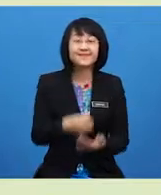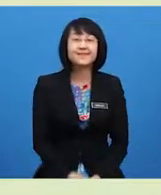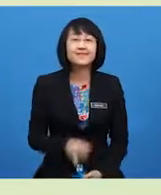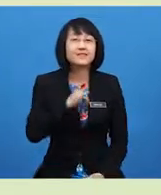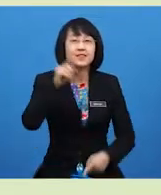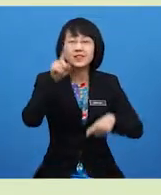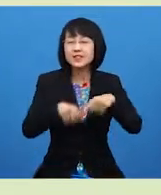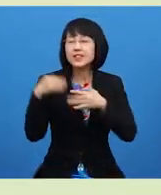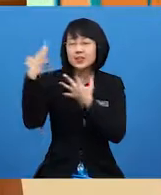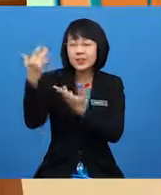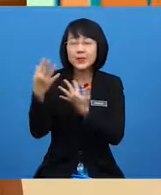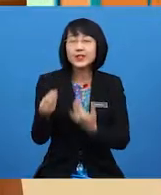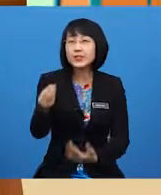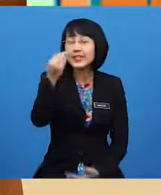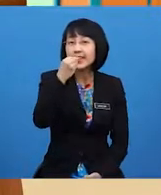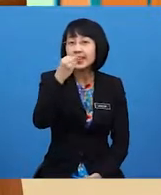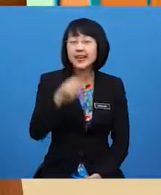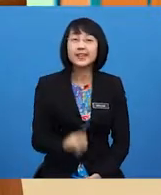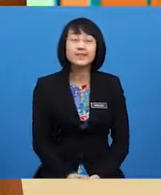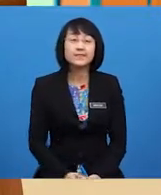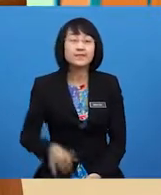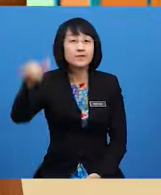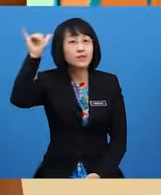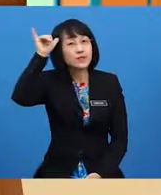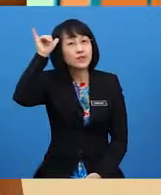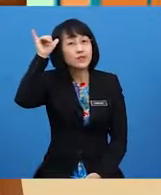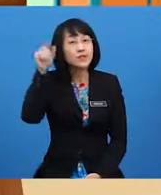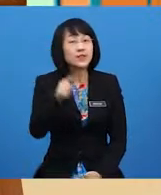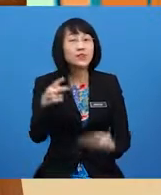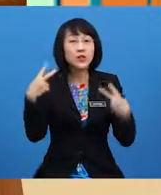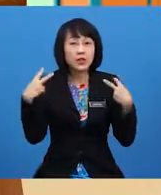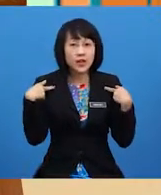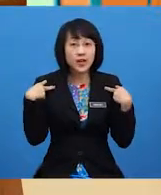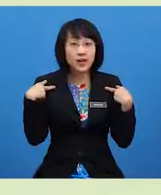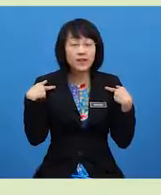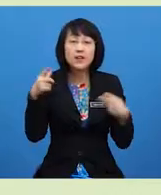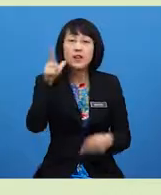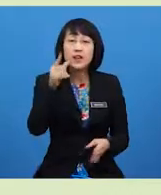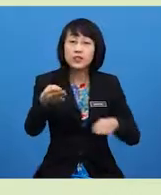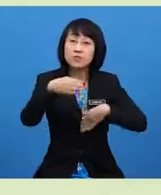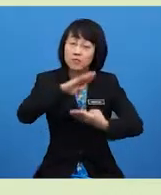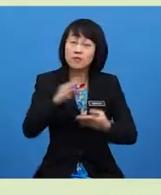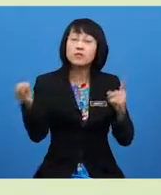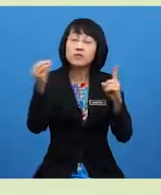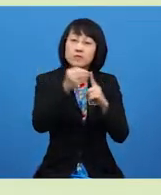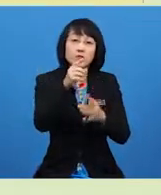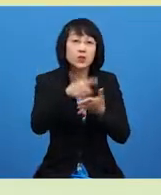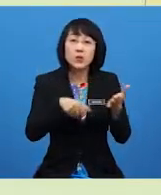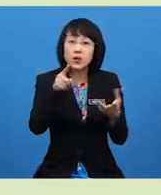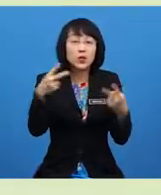to eat that. Yolo, you have a lunchbox too. What do you have,